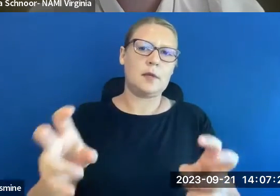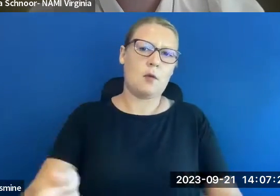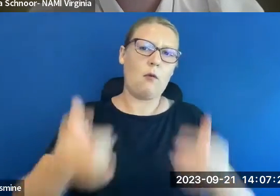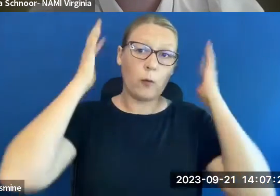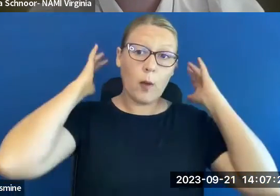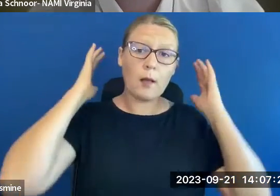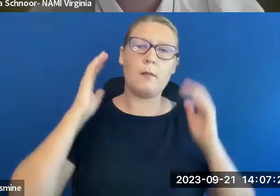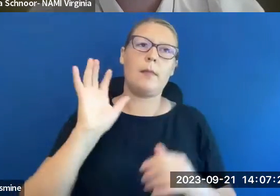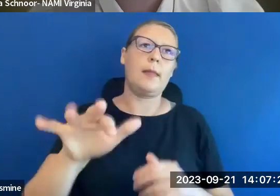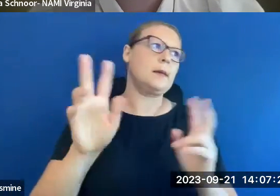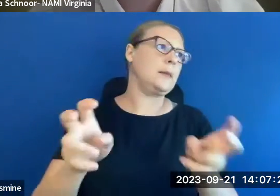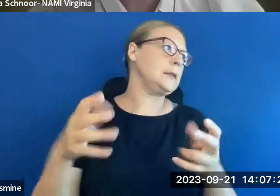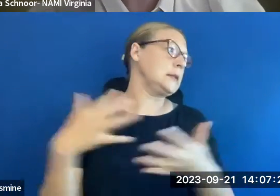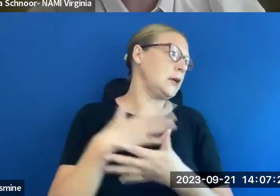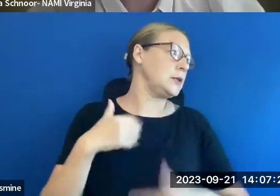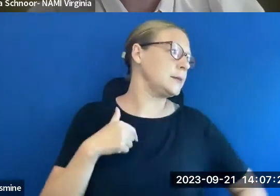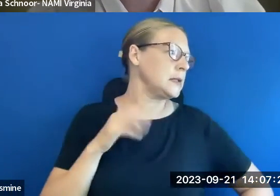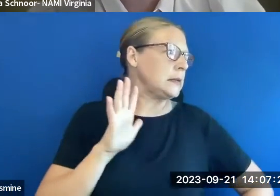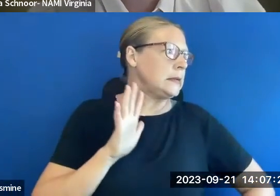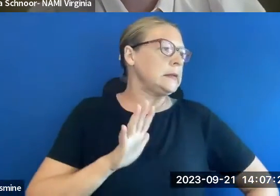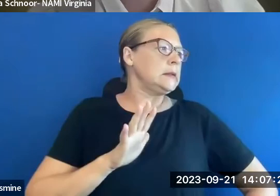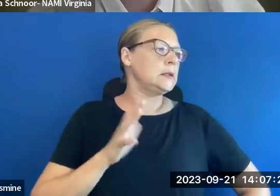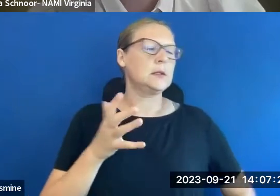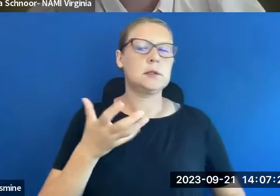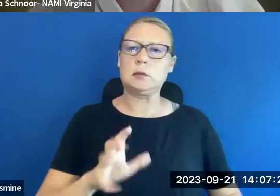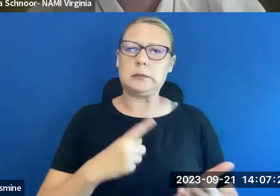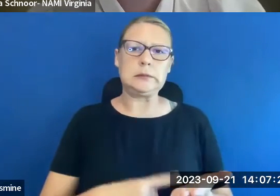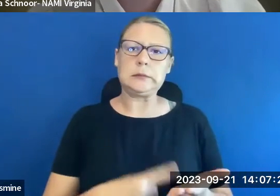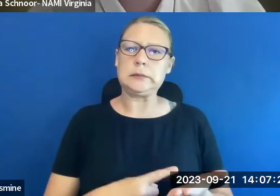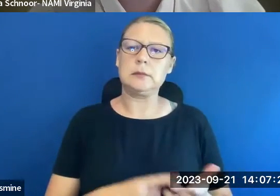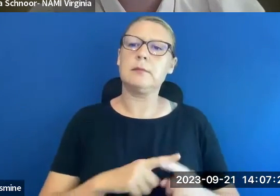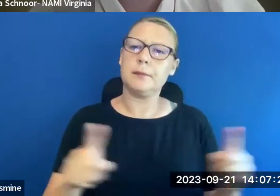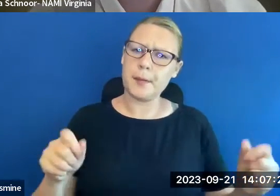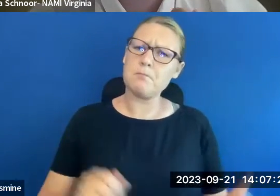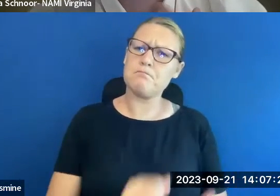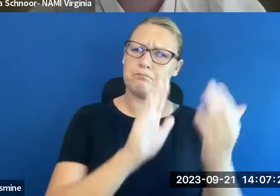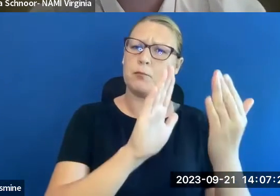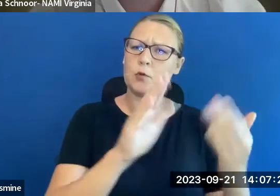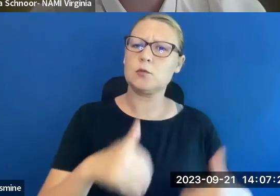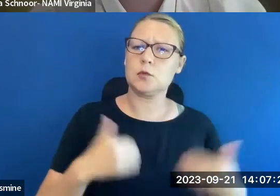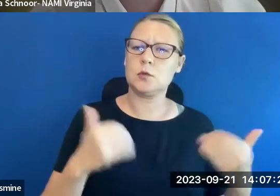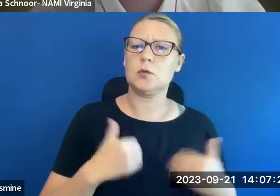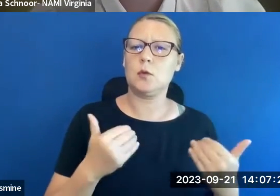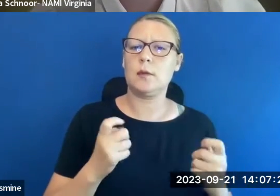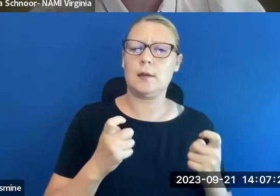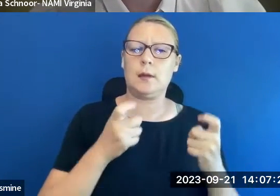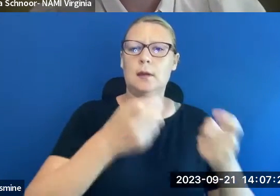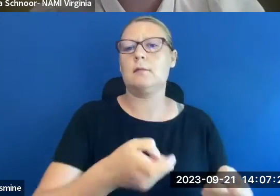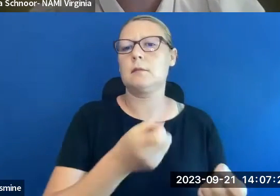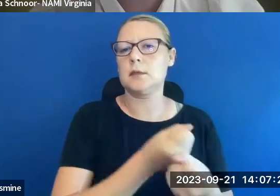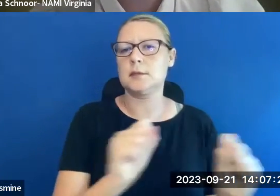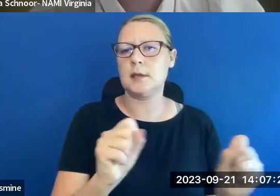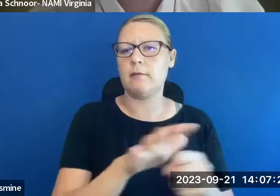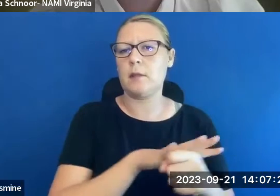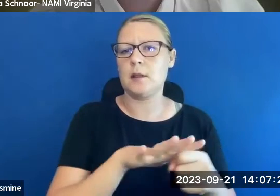having those conversations with your youth and knowing that they have a safe place to go to, that they can talk to you about the